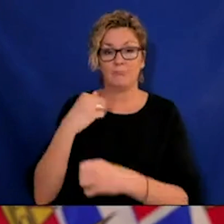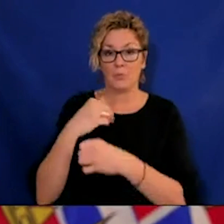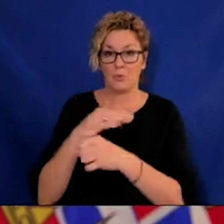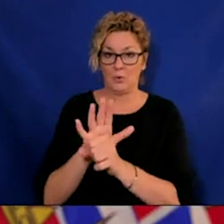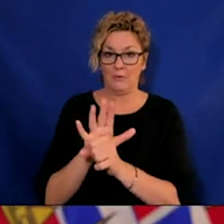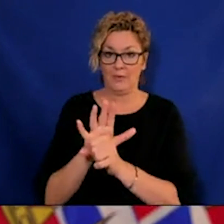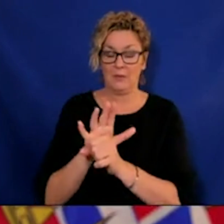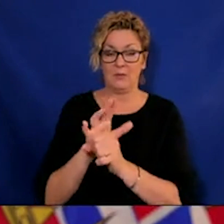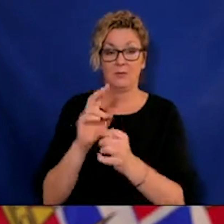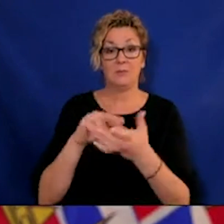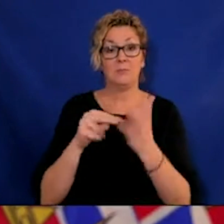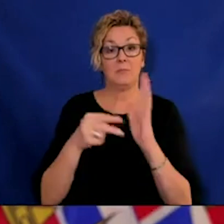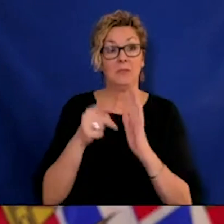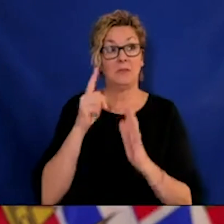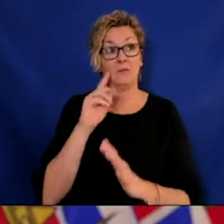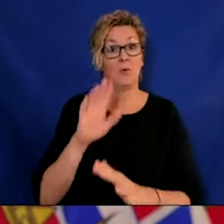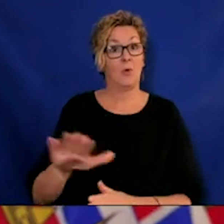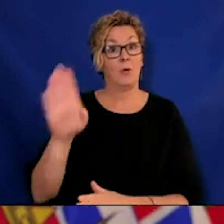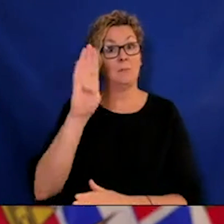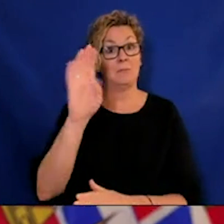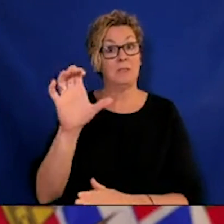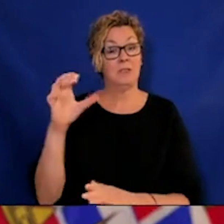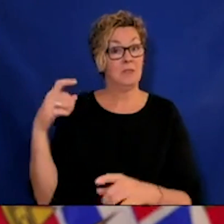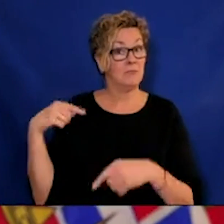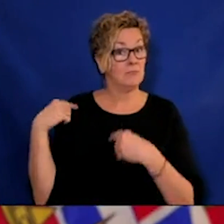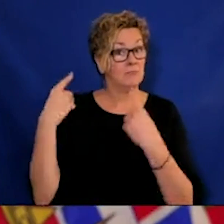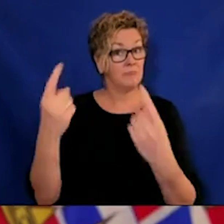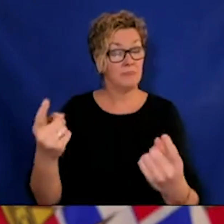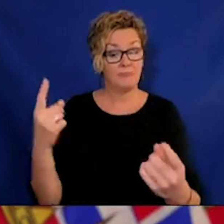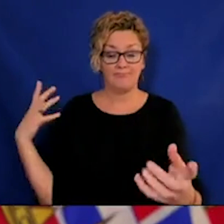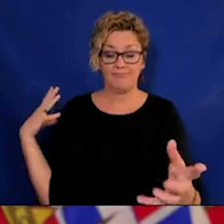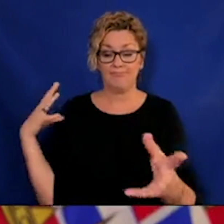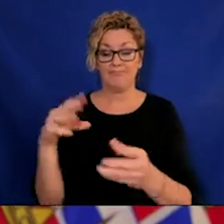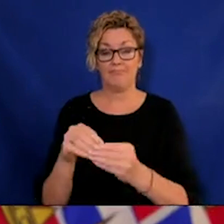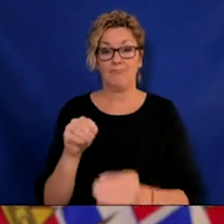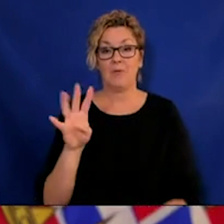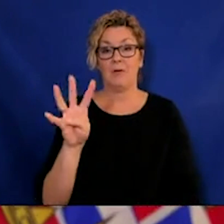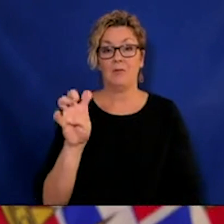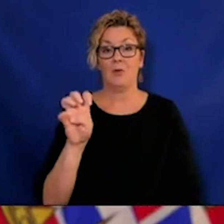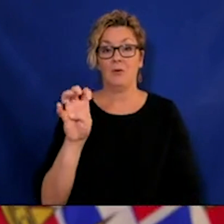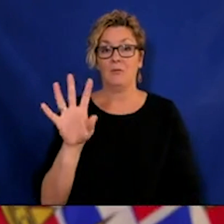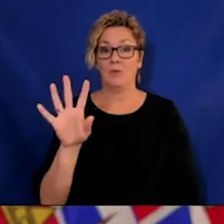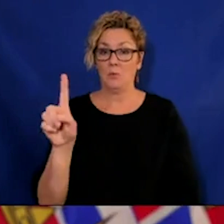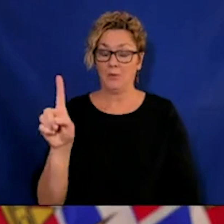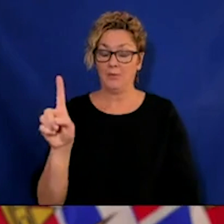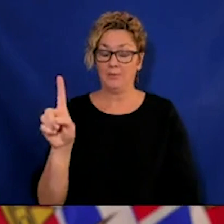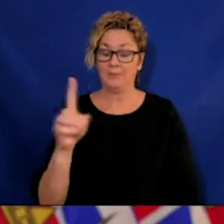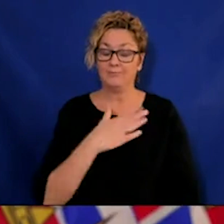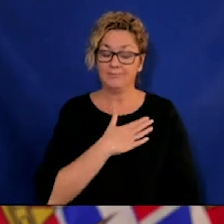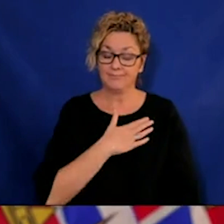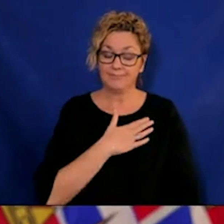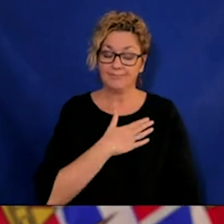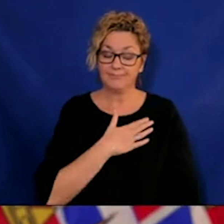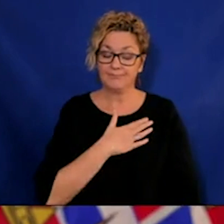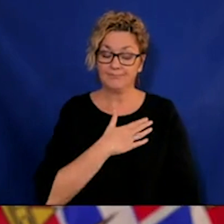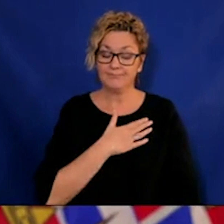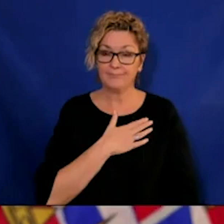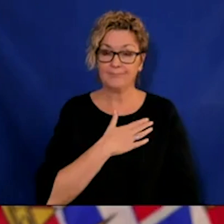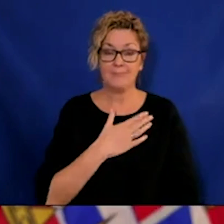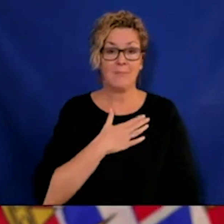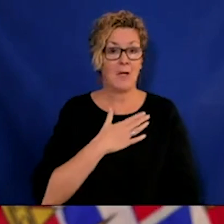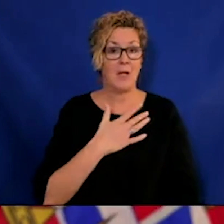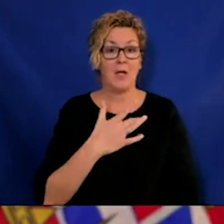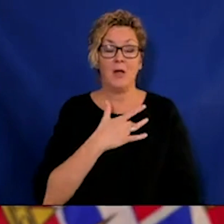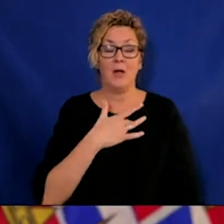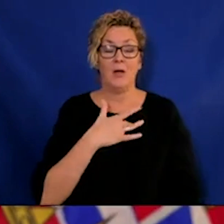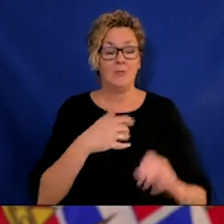441 total in British Columbia. And my heartfelt condolences go out to the